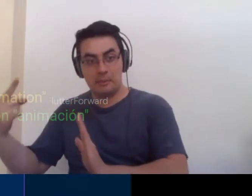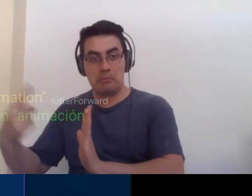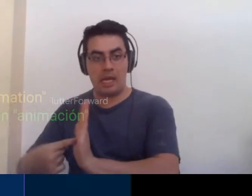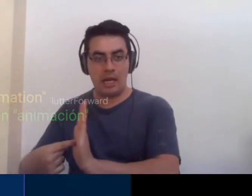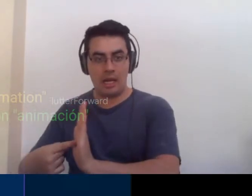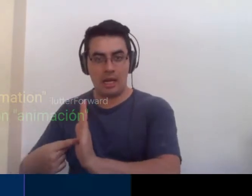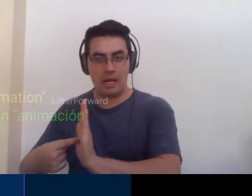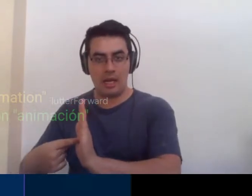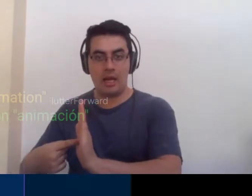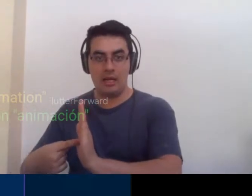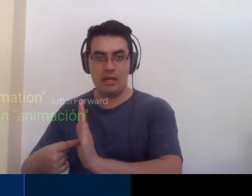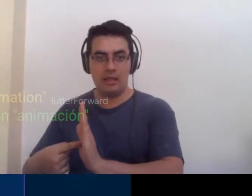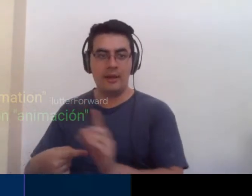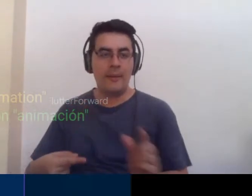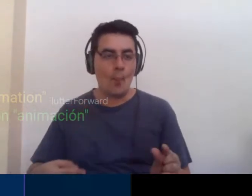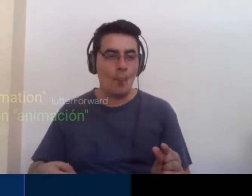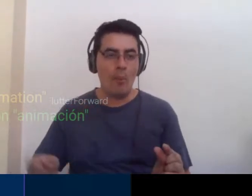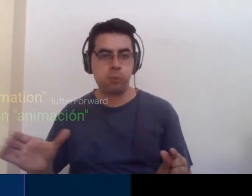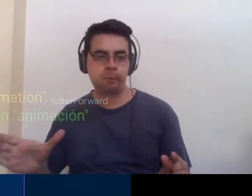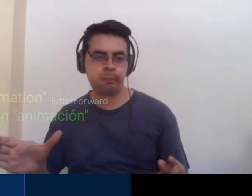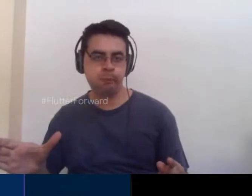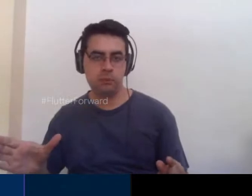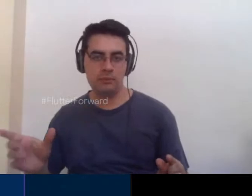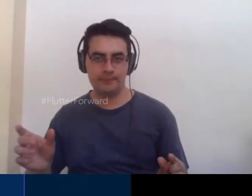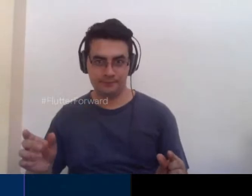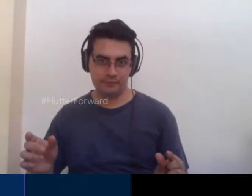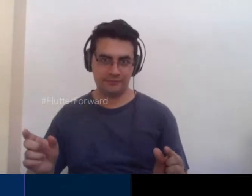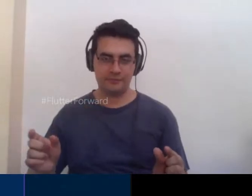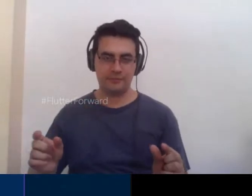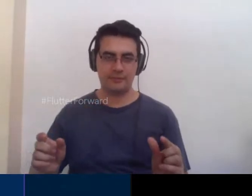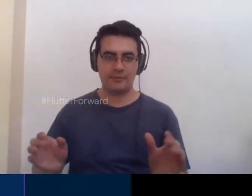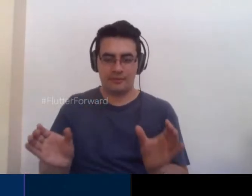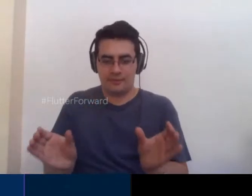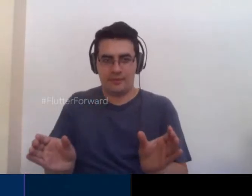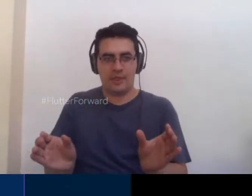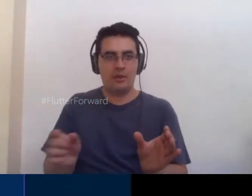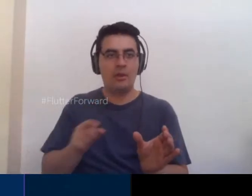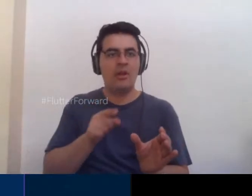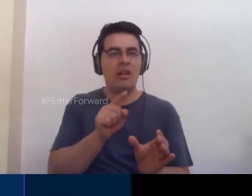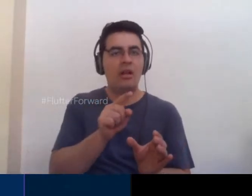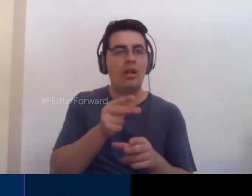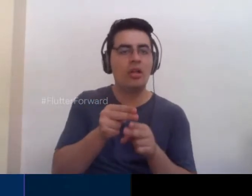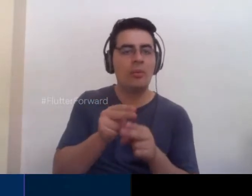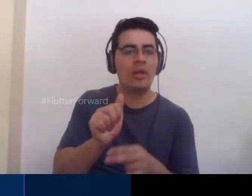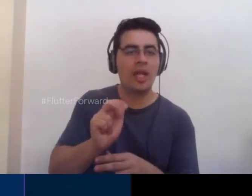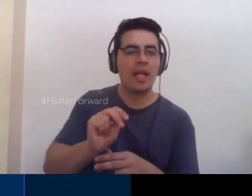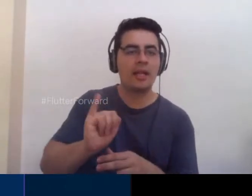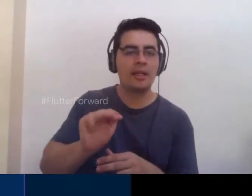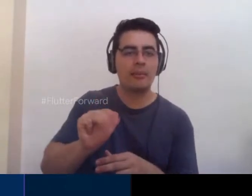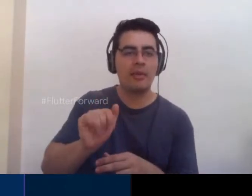we've named this tween variable animation because we'll use it again.